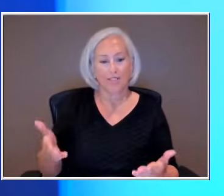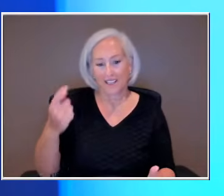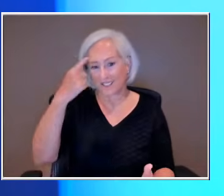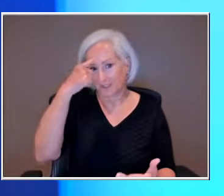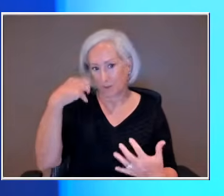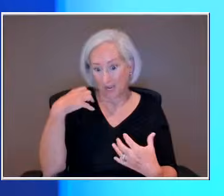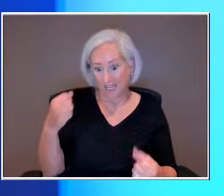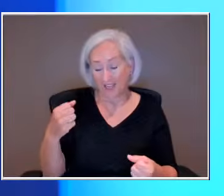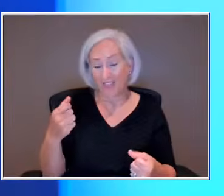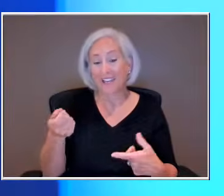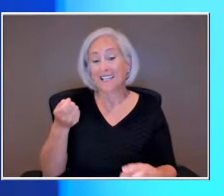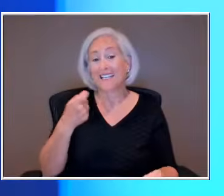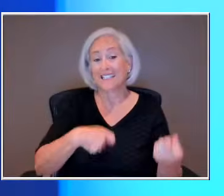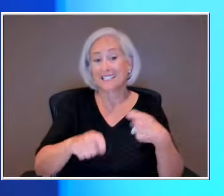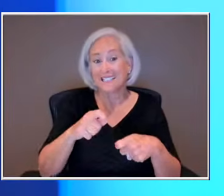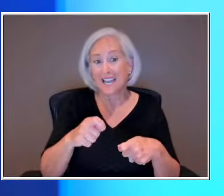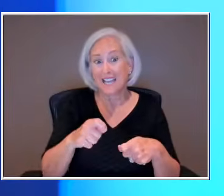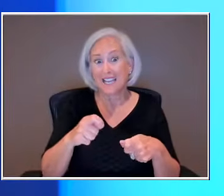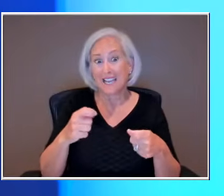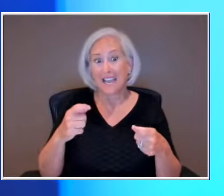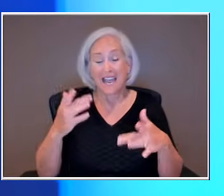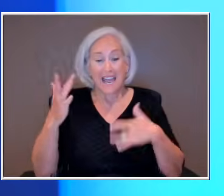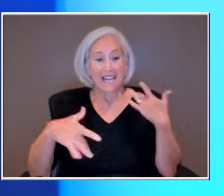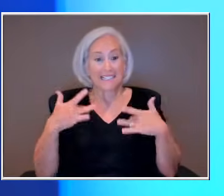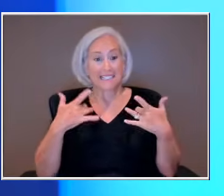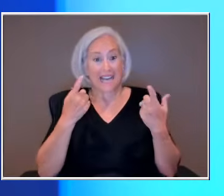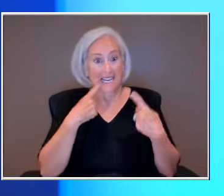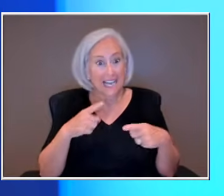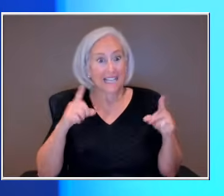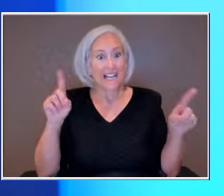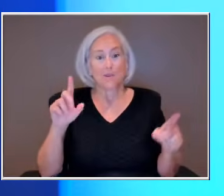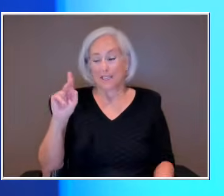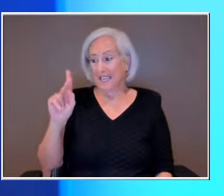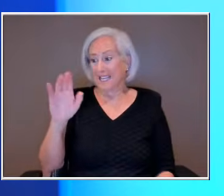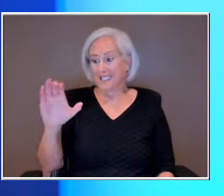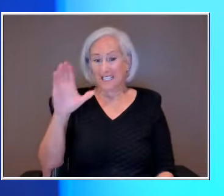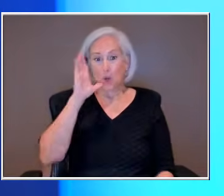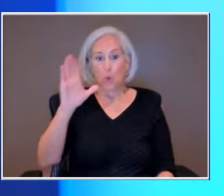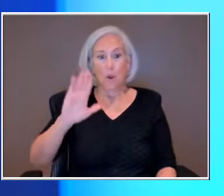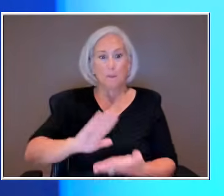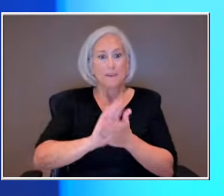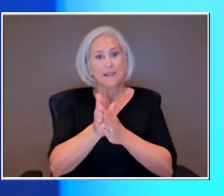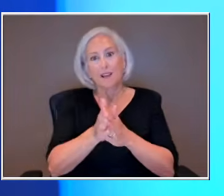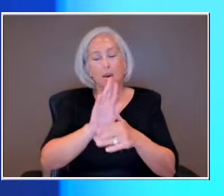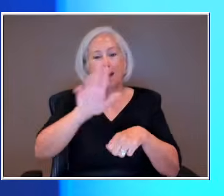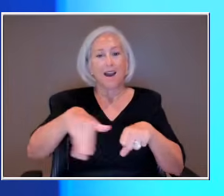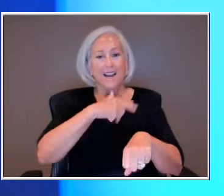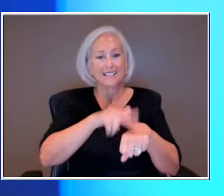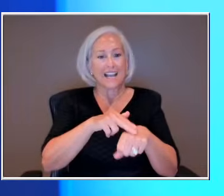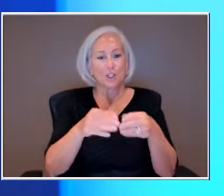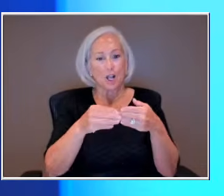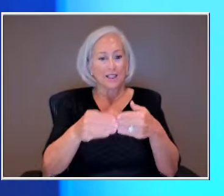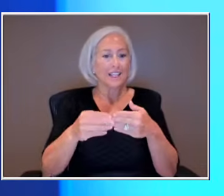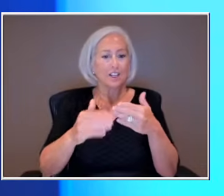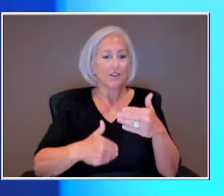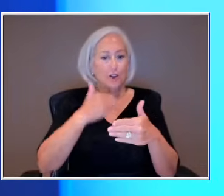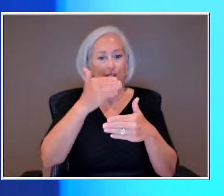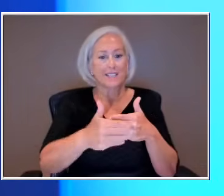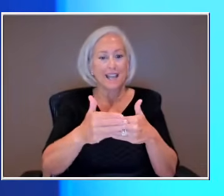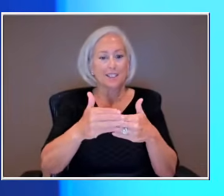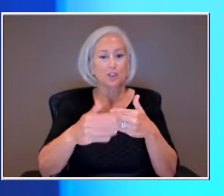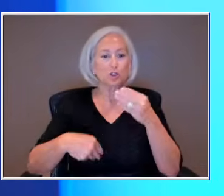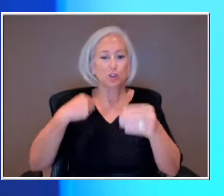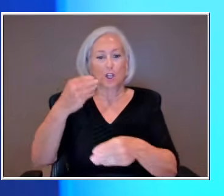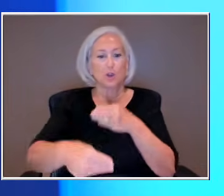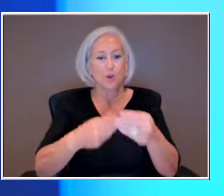for an exciting announcement. Kansas City is set to become a national leader in next-generation medicine to diagnose and treat